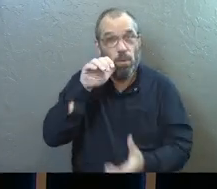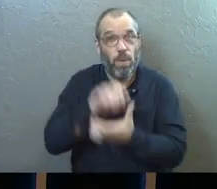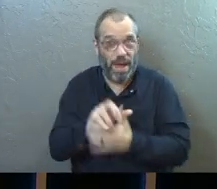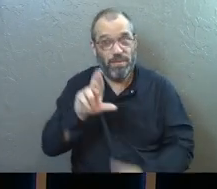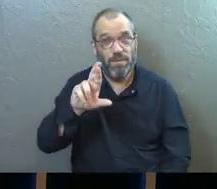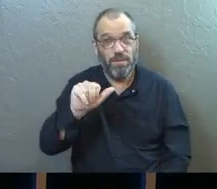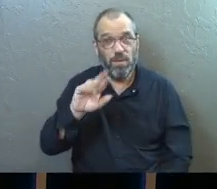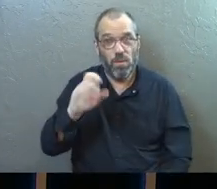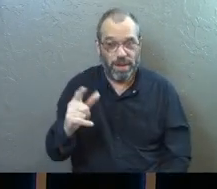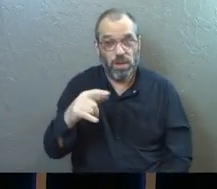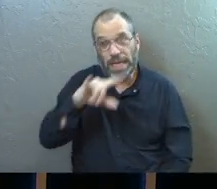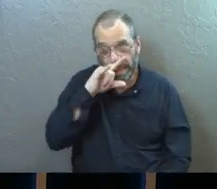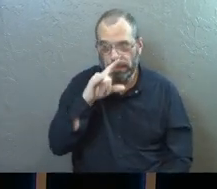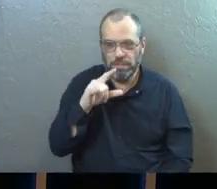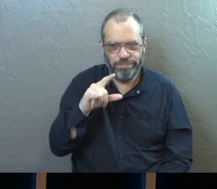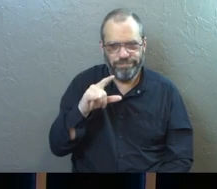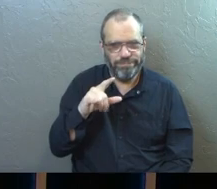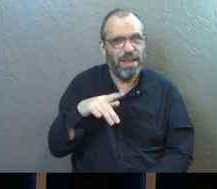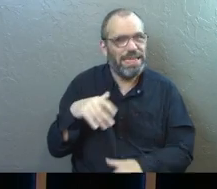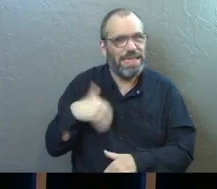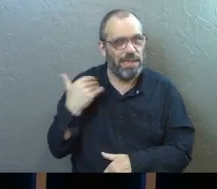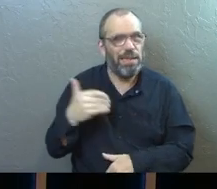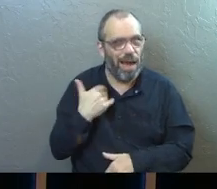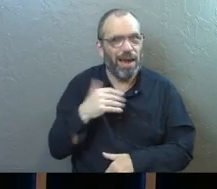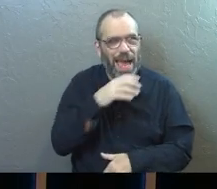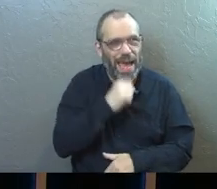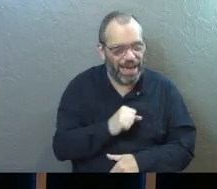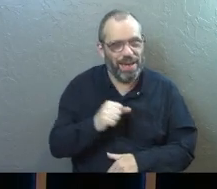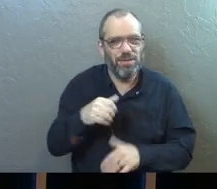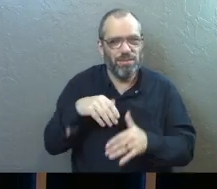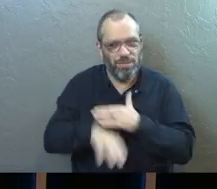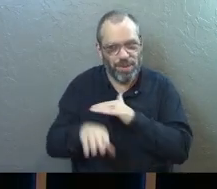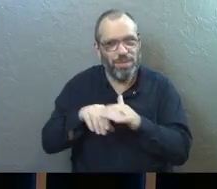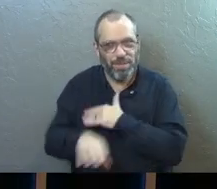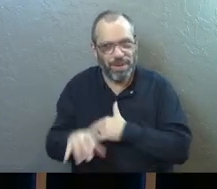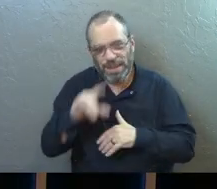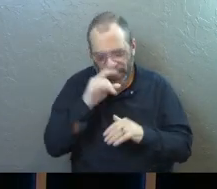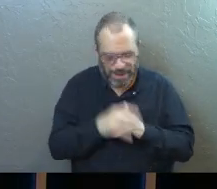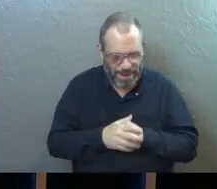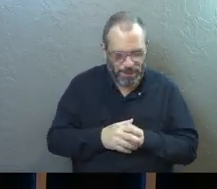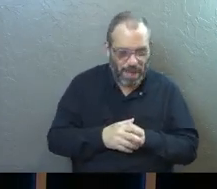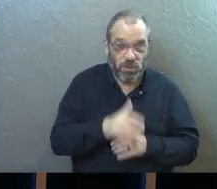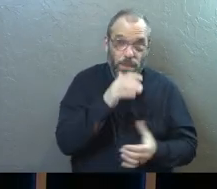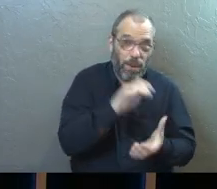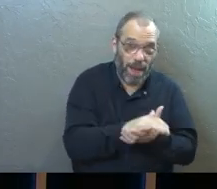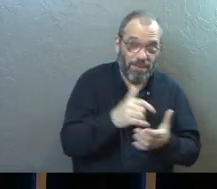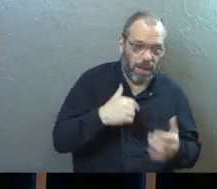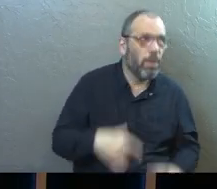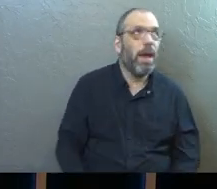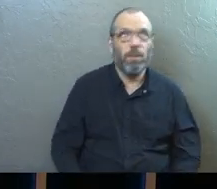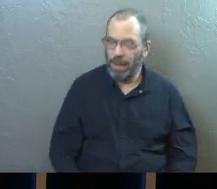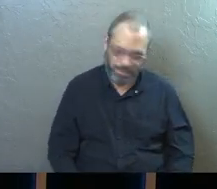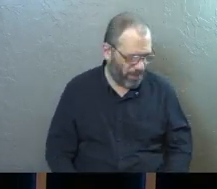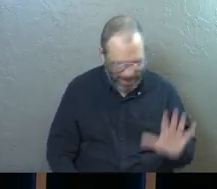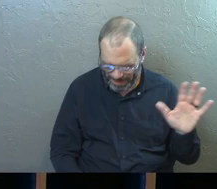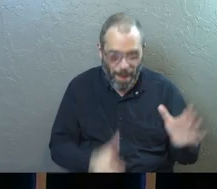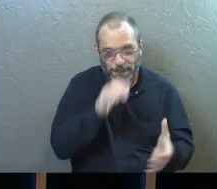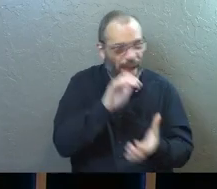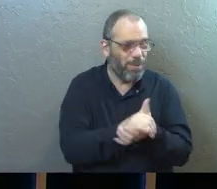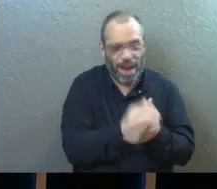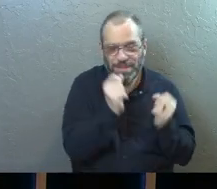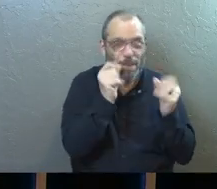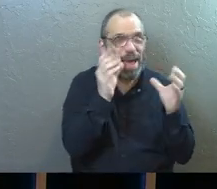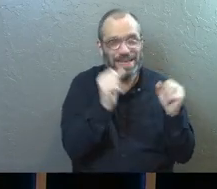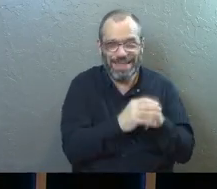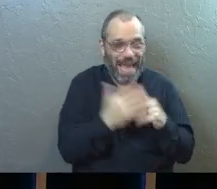My wife Rachel and I had our kiddos pretty young. I'll just say that, right? And at least I'll say, not for her, Rachel's amazing. I